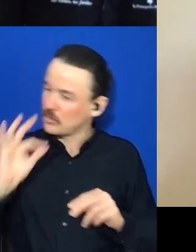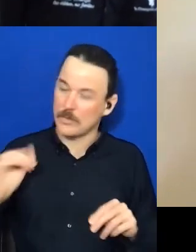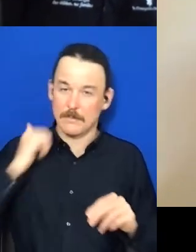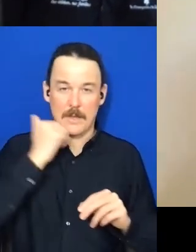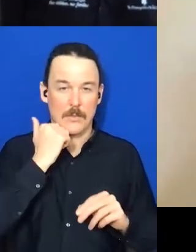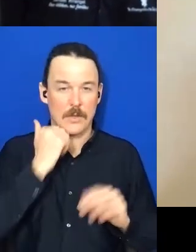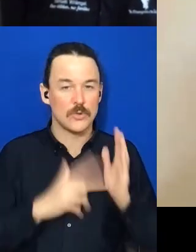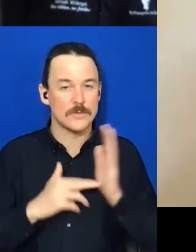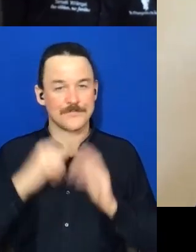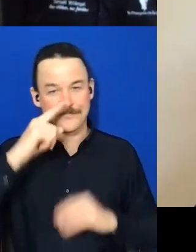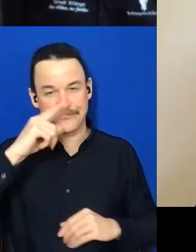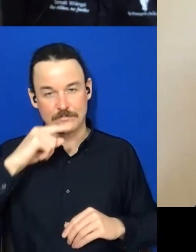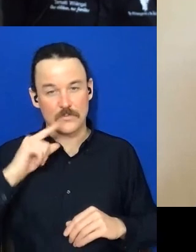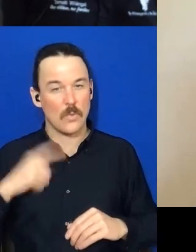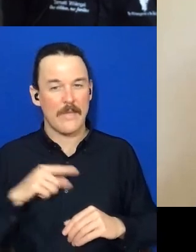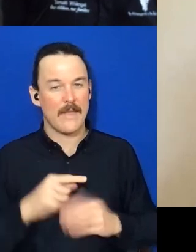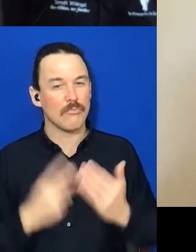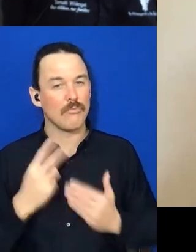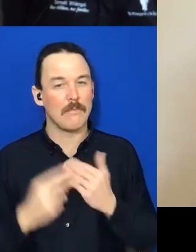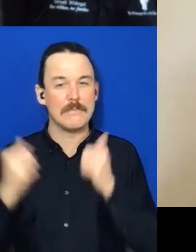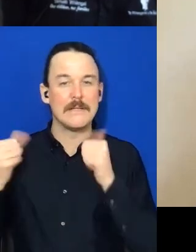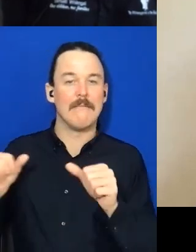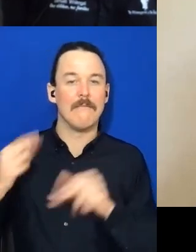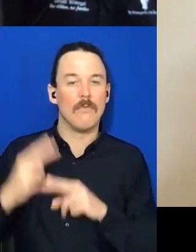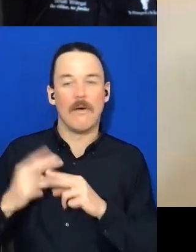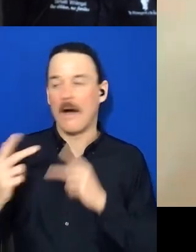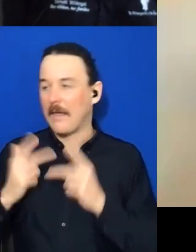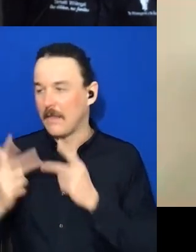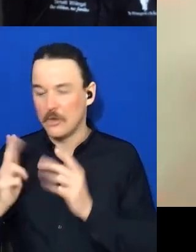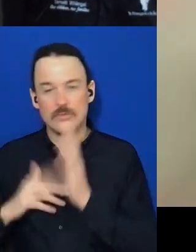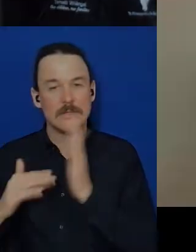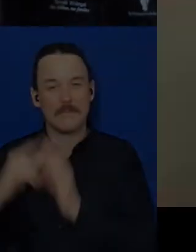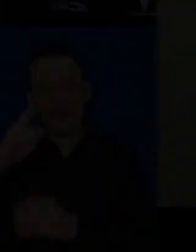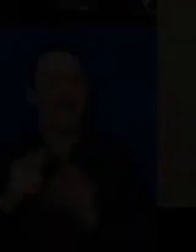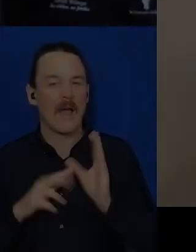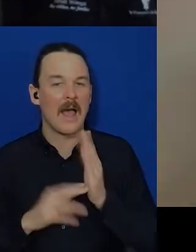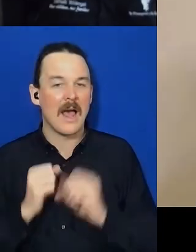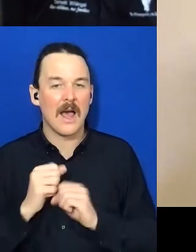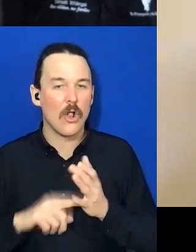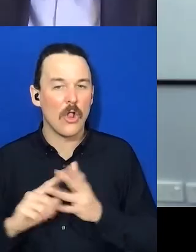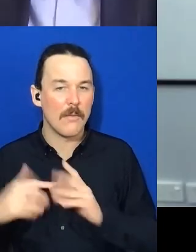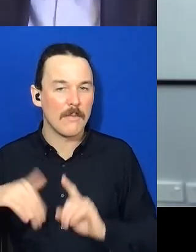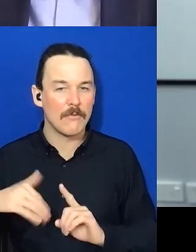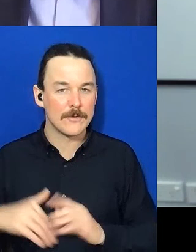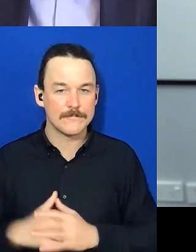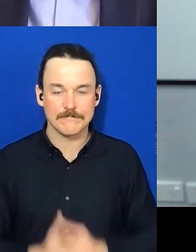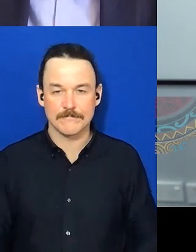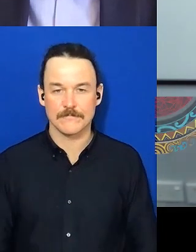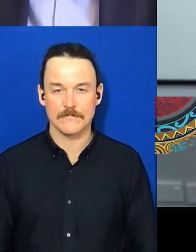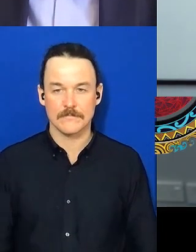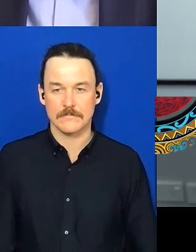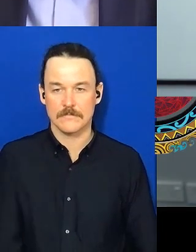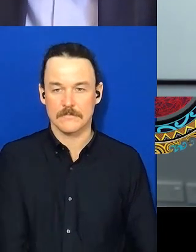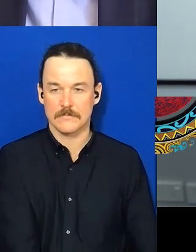circles. But in just 30 seconds or so, just why do you think that a program, the